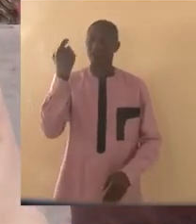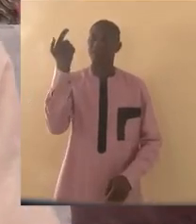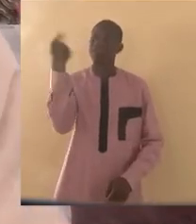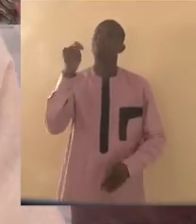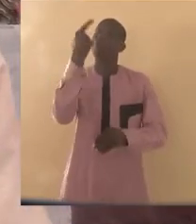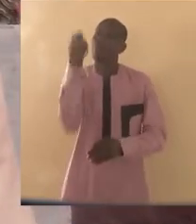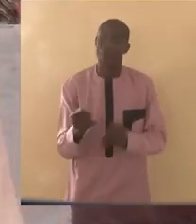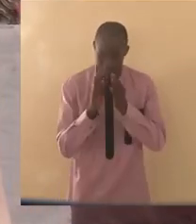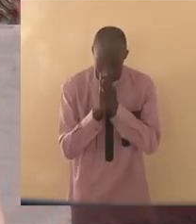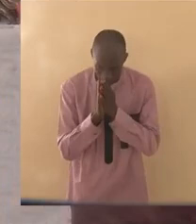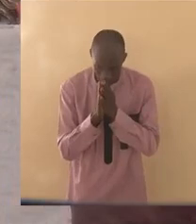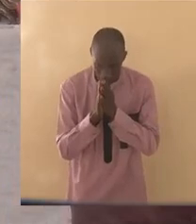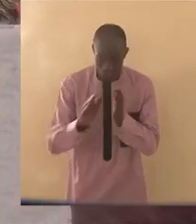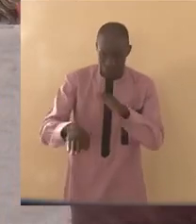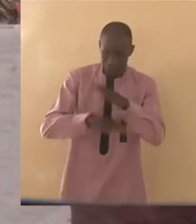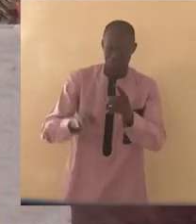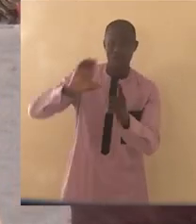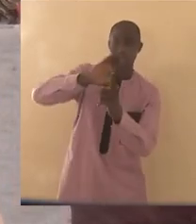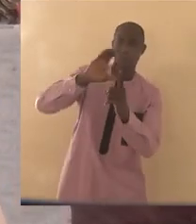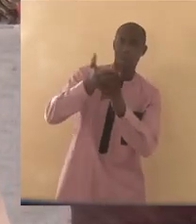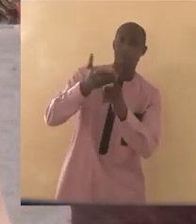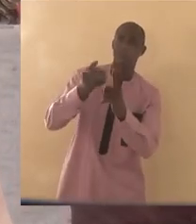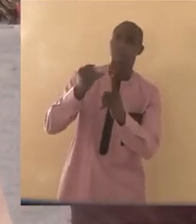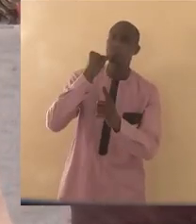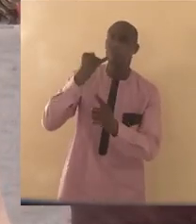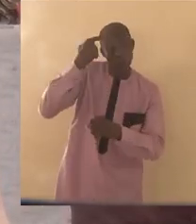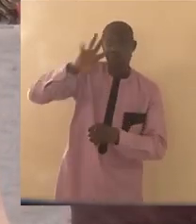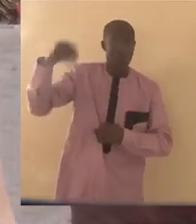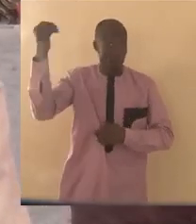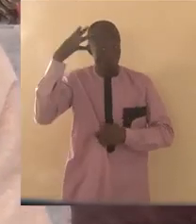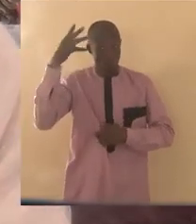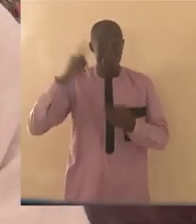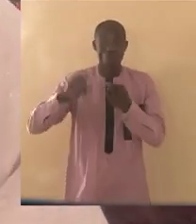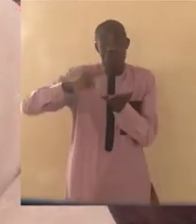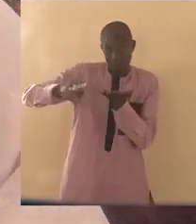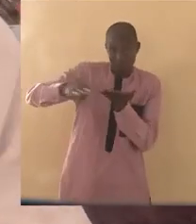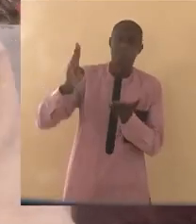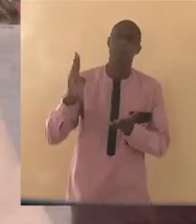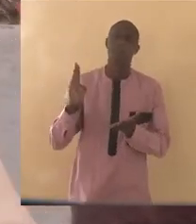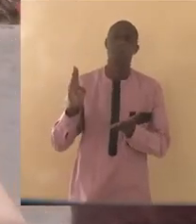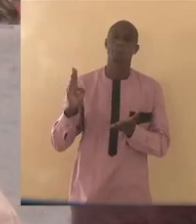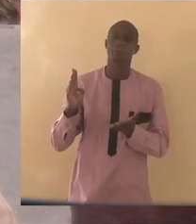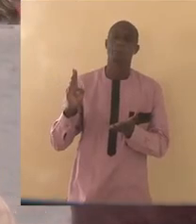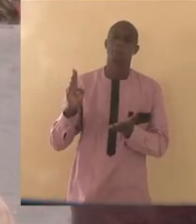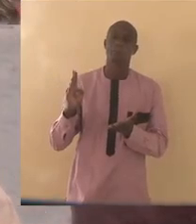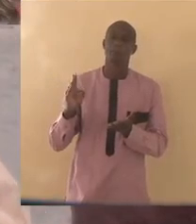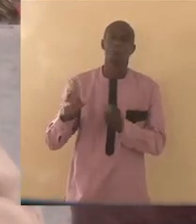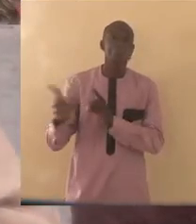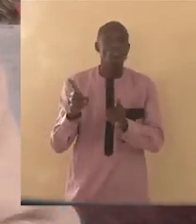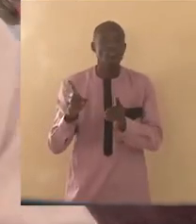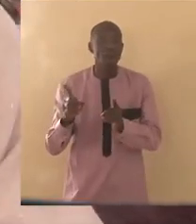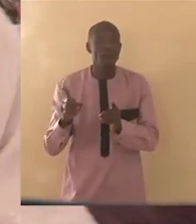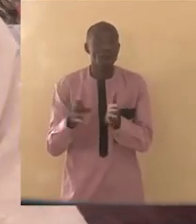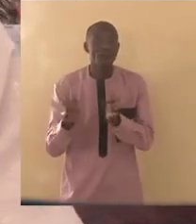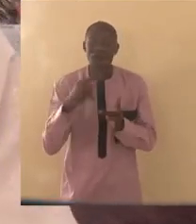Because the only prayer you can pray under those circumstances is for the grace to forgive. Because didn't